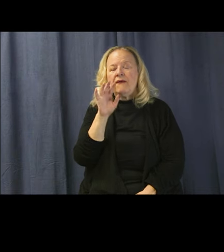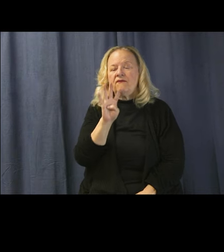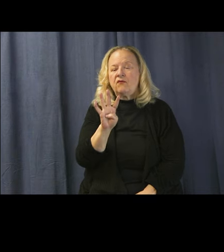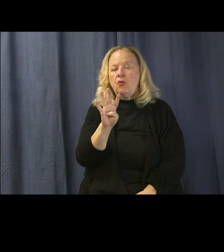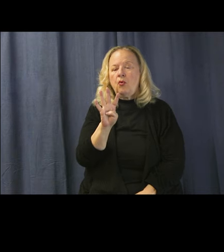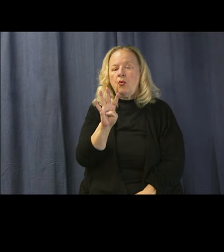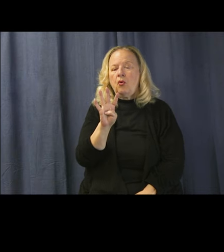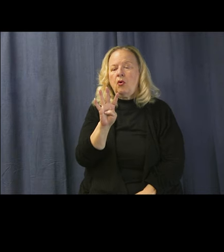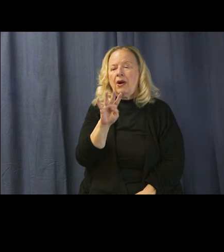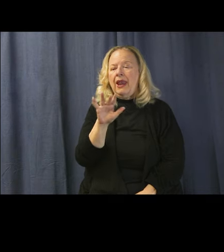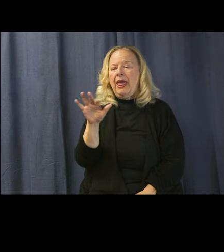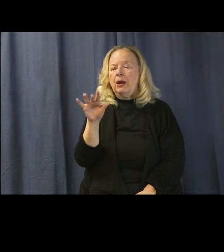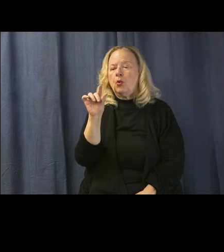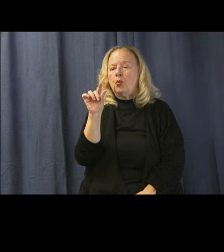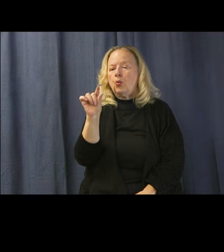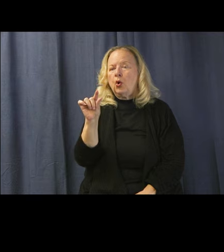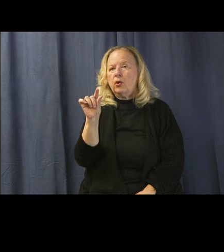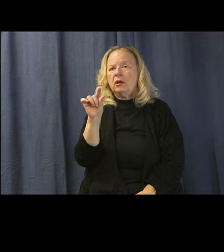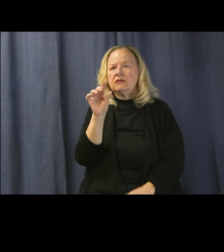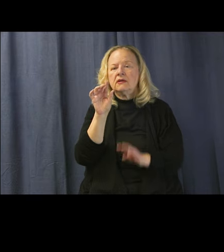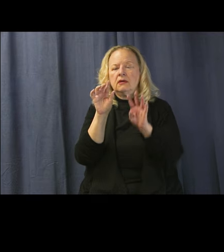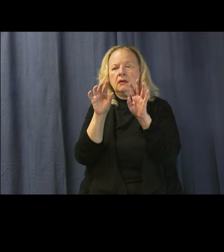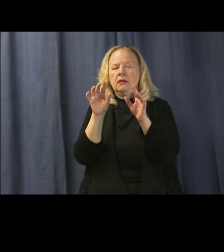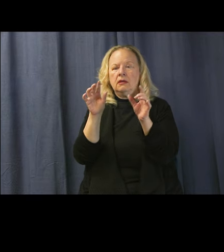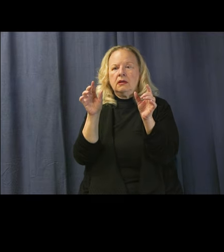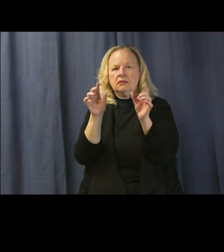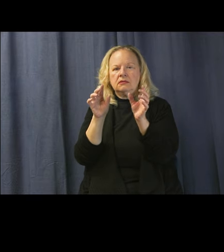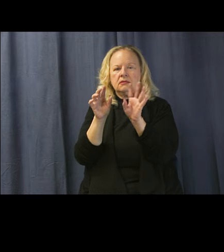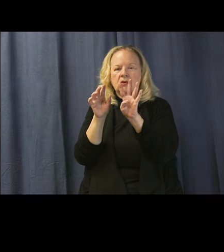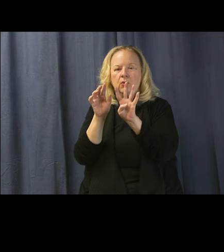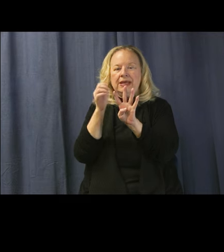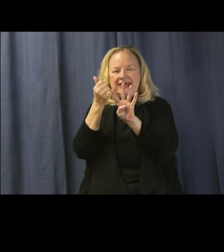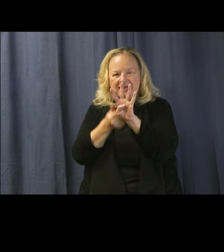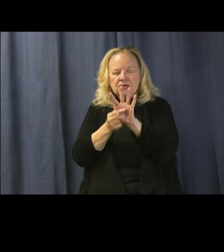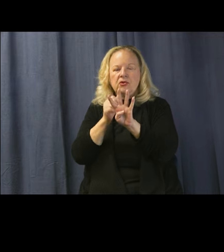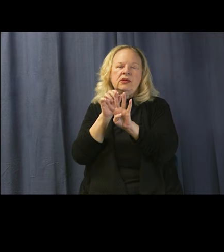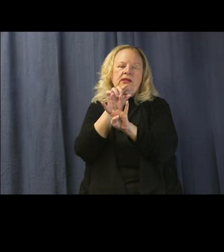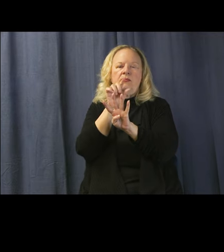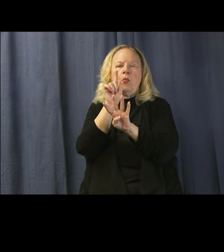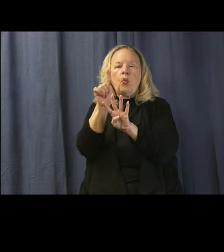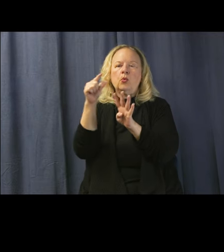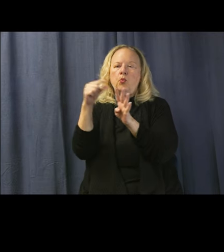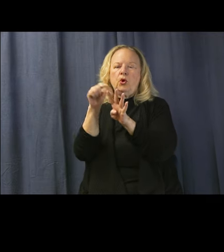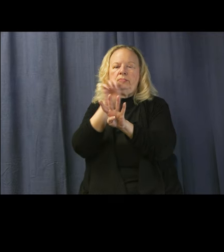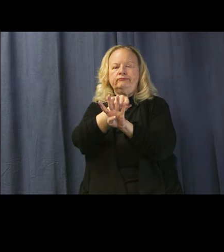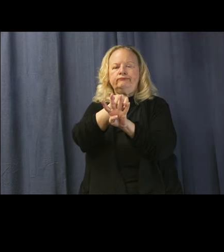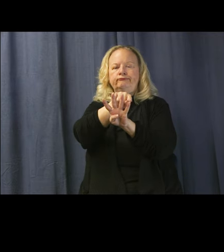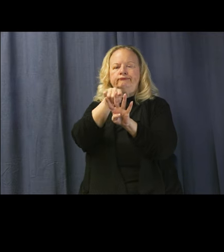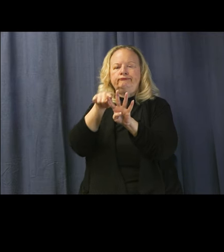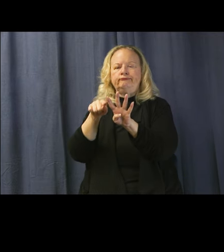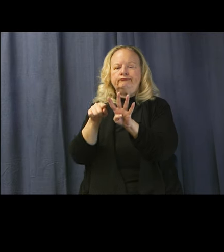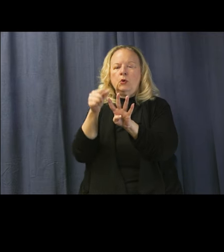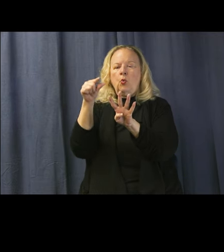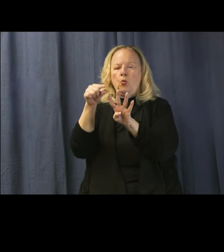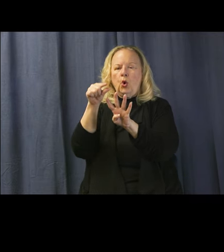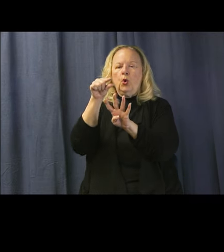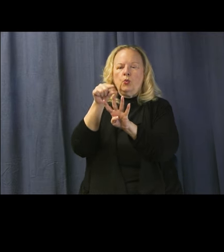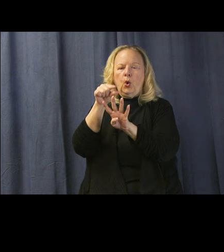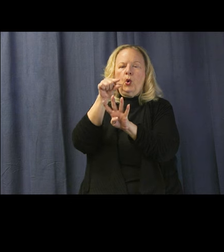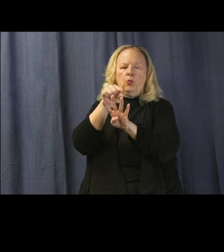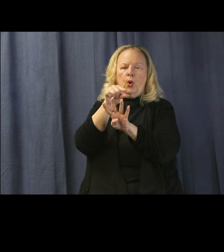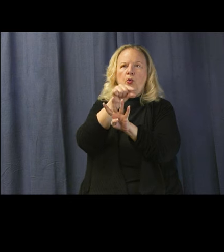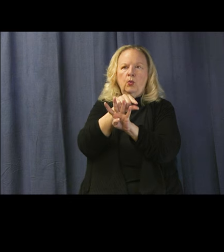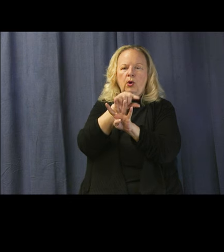four-letter word, there's also four words within the one word. That has all kinds of meaning. So you have